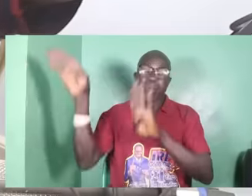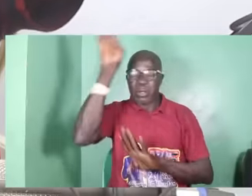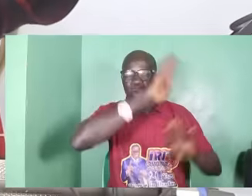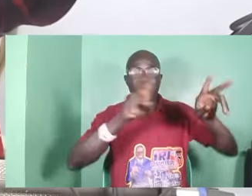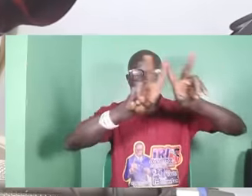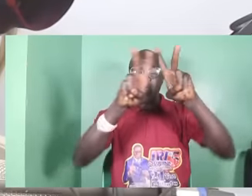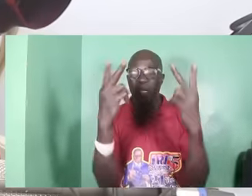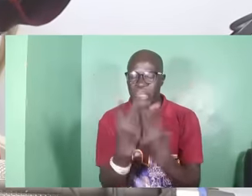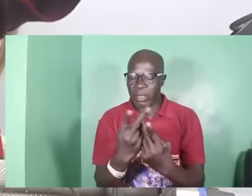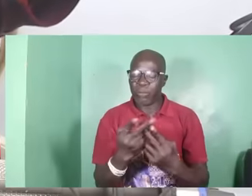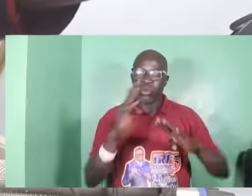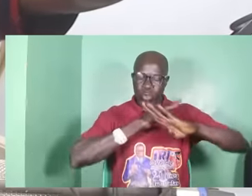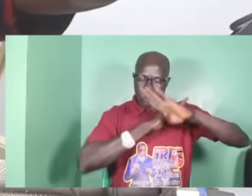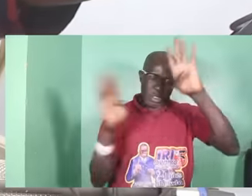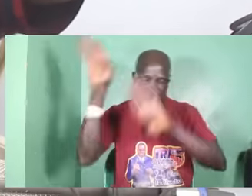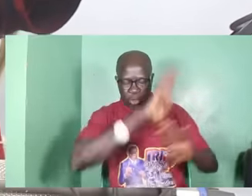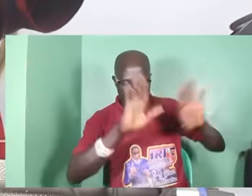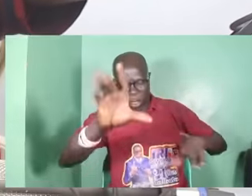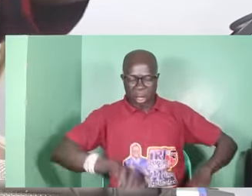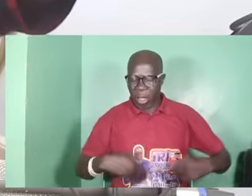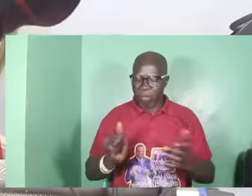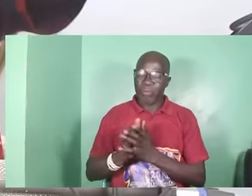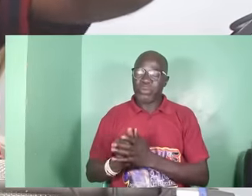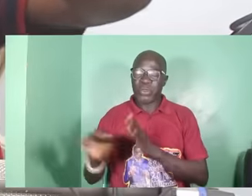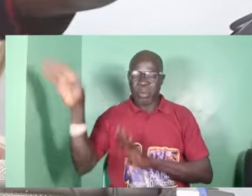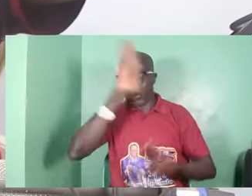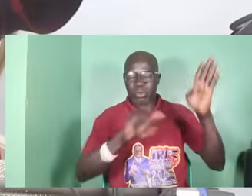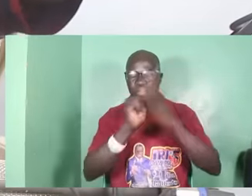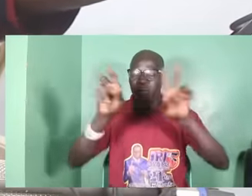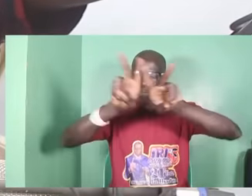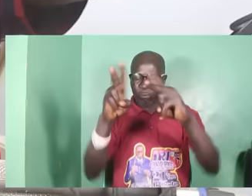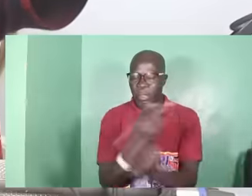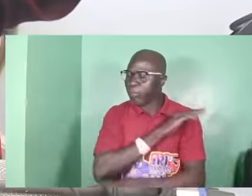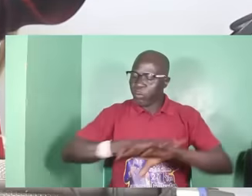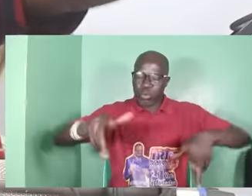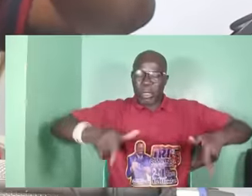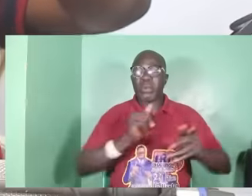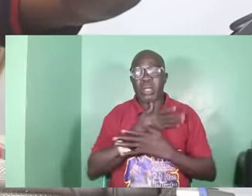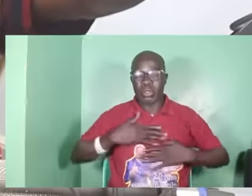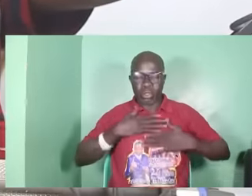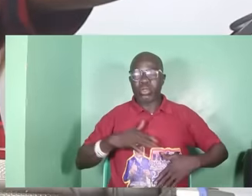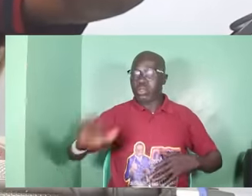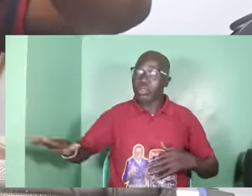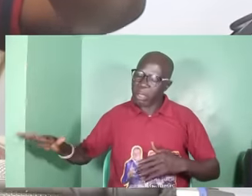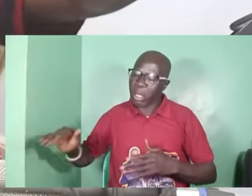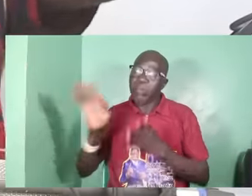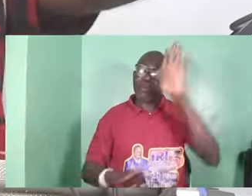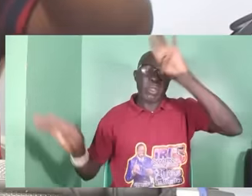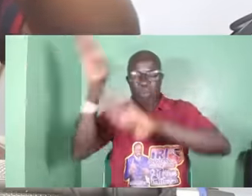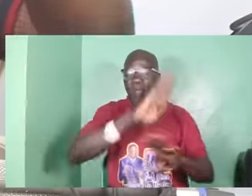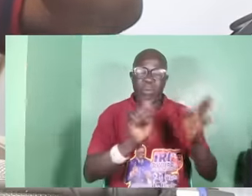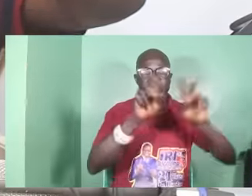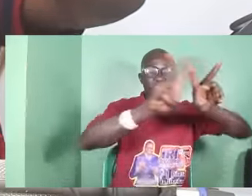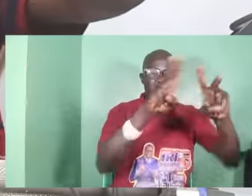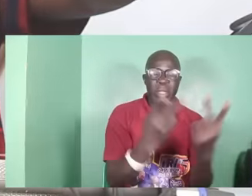The battle of village. Don't die here, that stagnated your life. The battle of village. Till your battle. That make you not to enjoy your children.